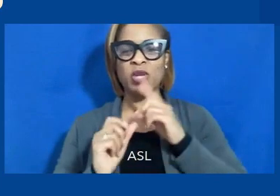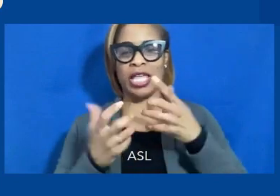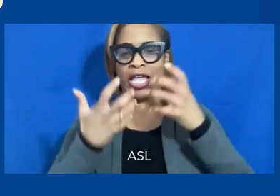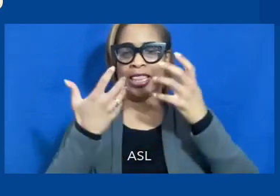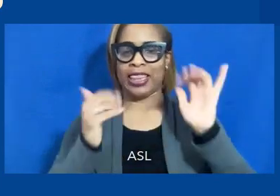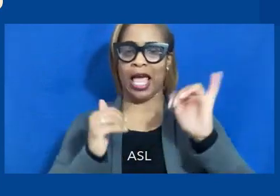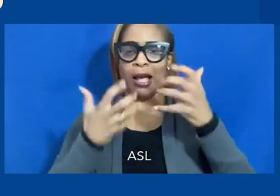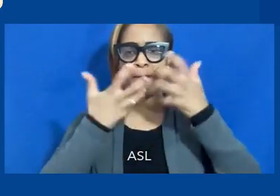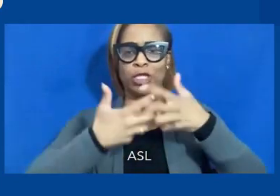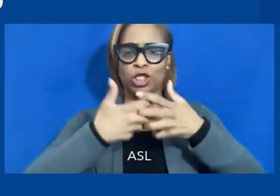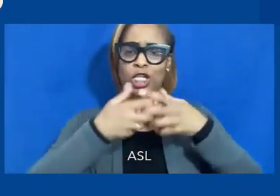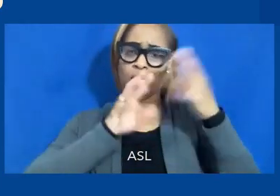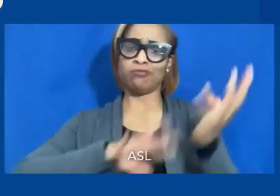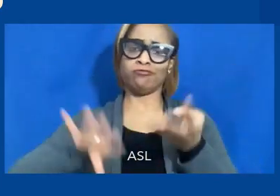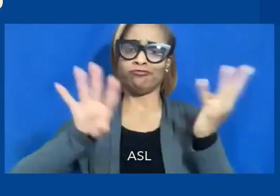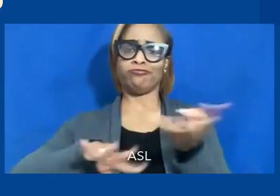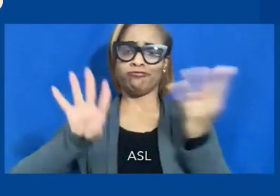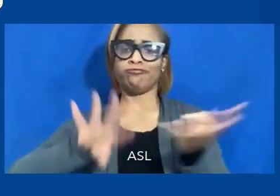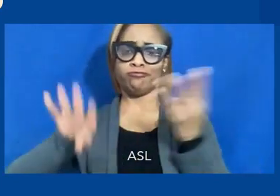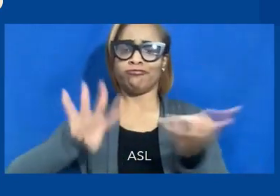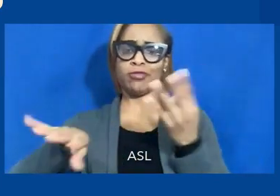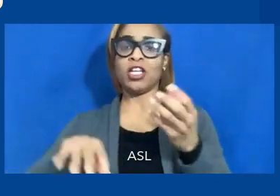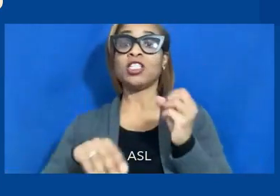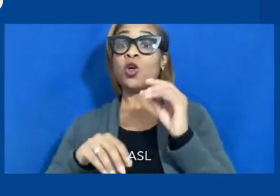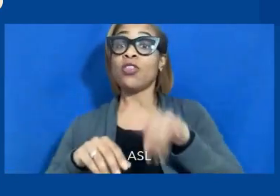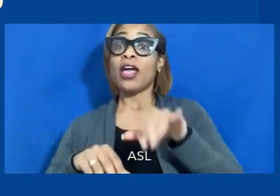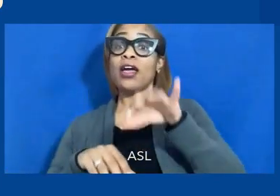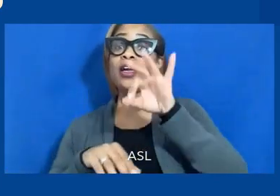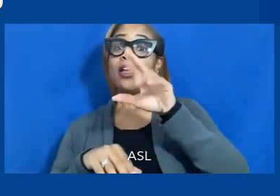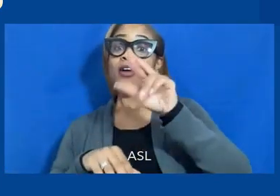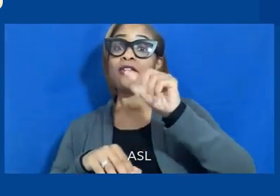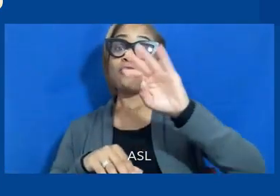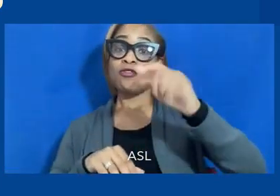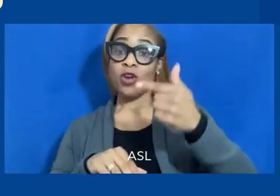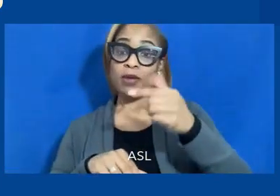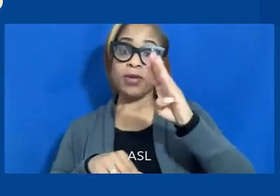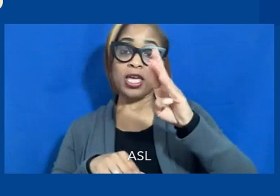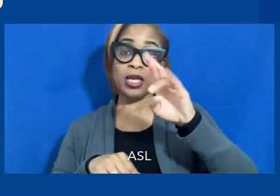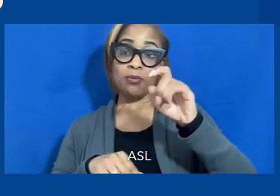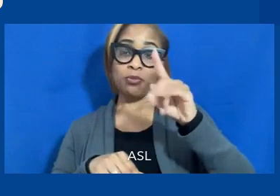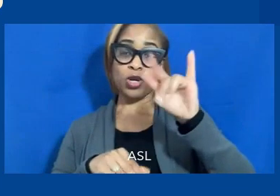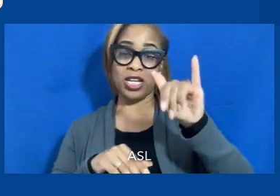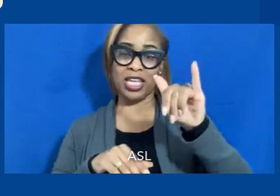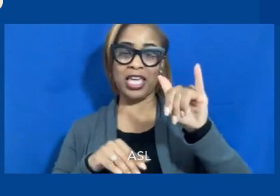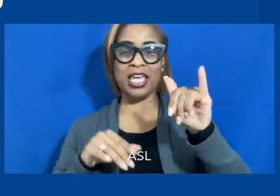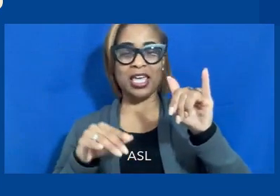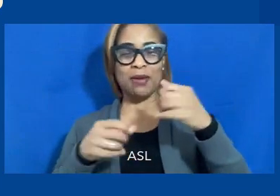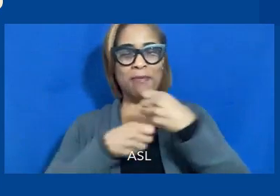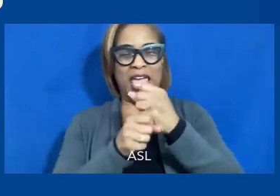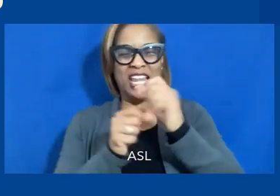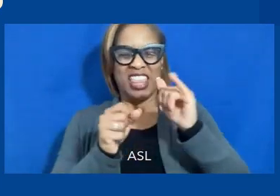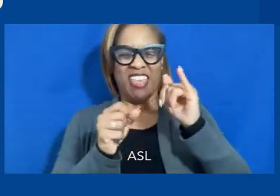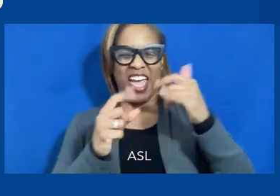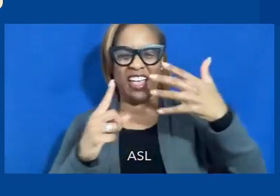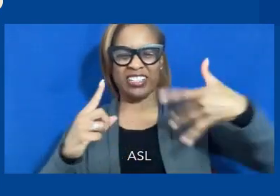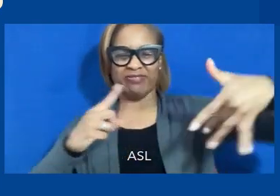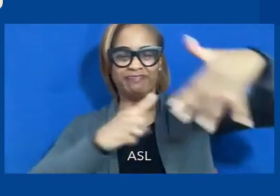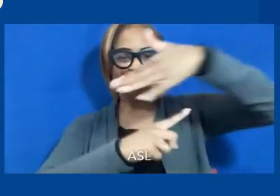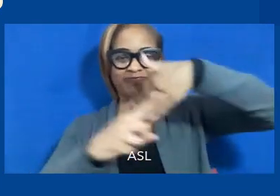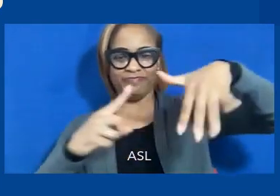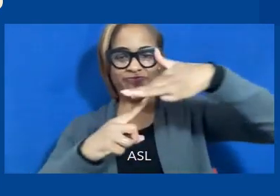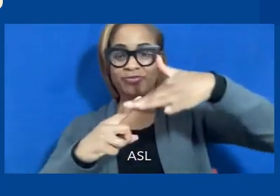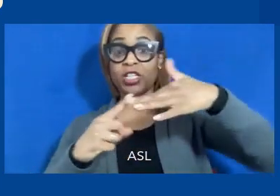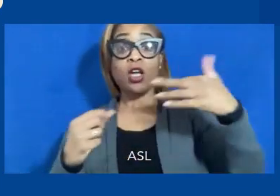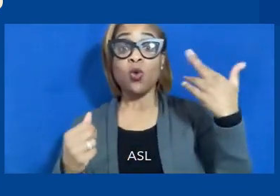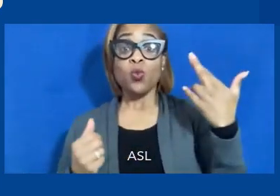that. And so the Framing Britney Spears was made in that milieu. And the reason why it